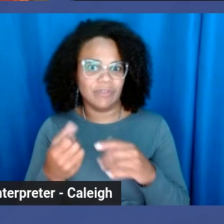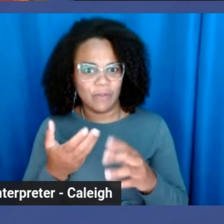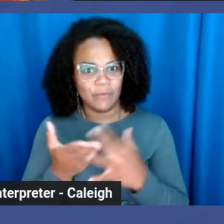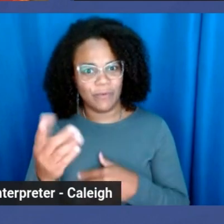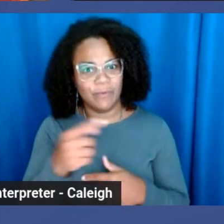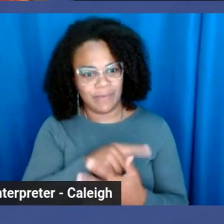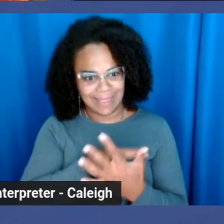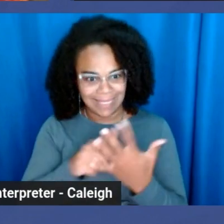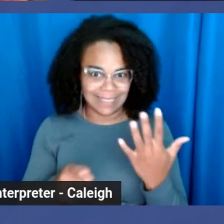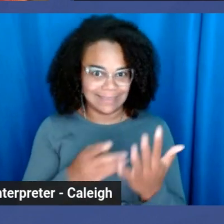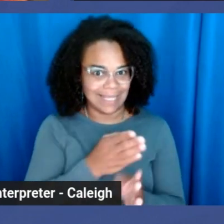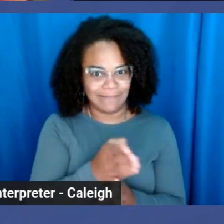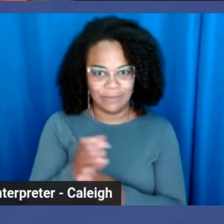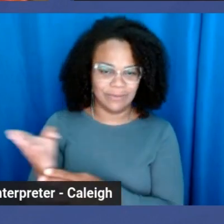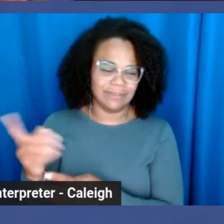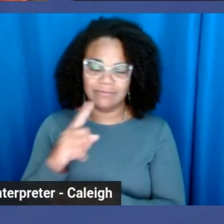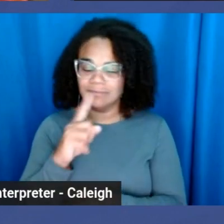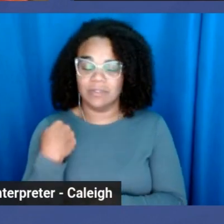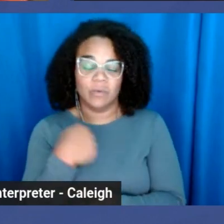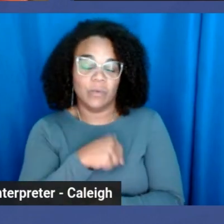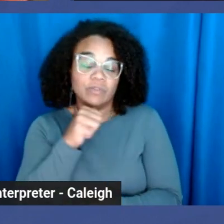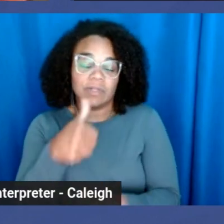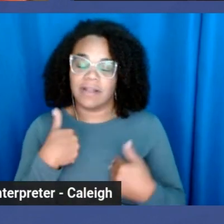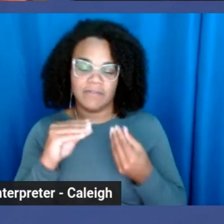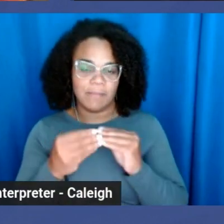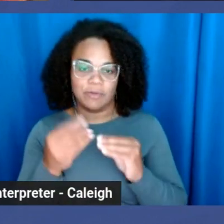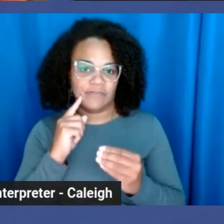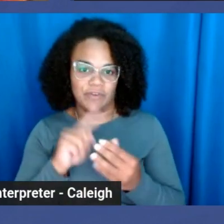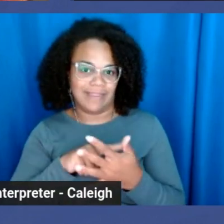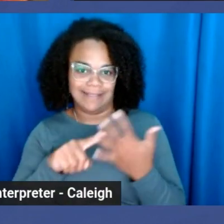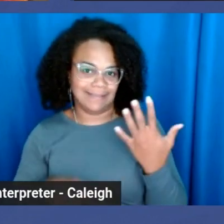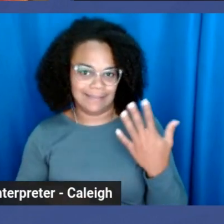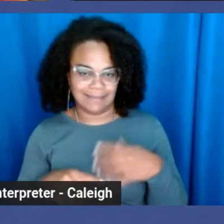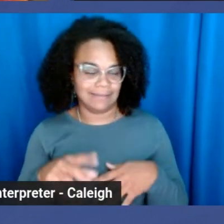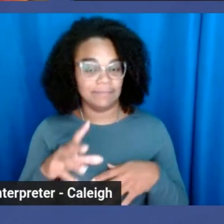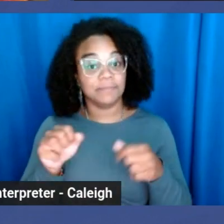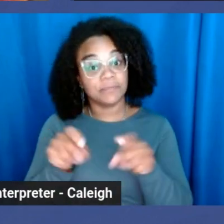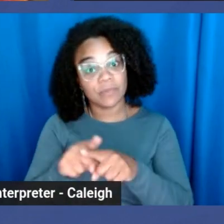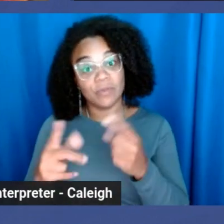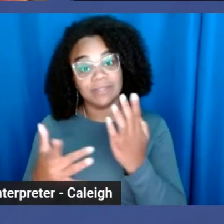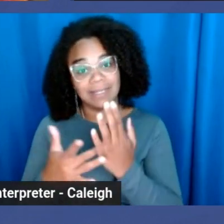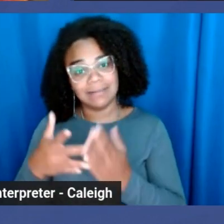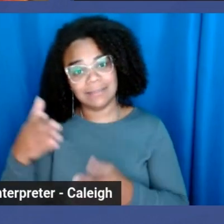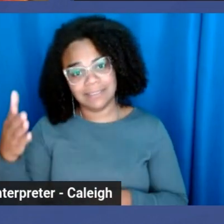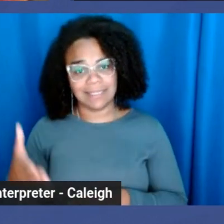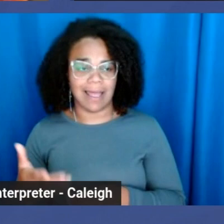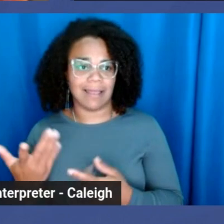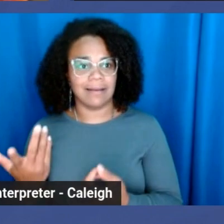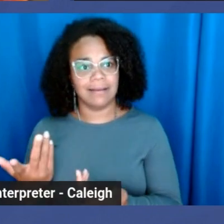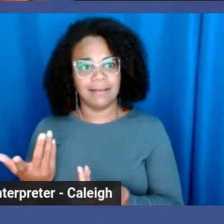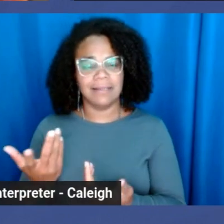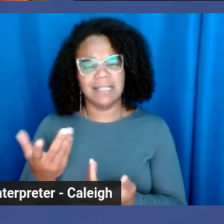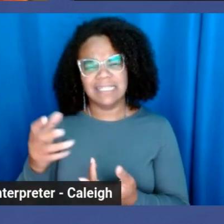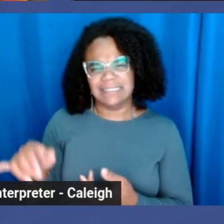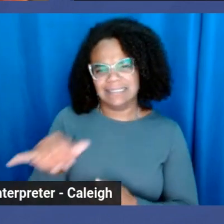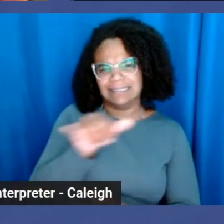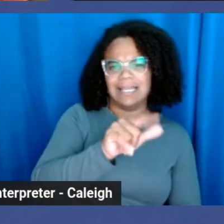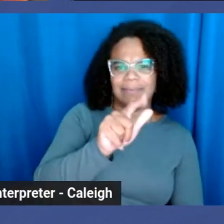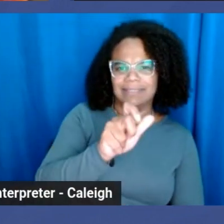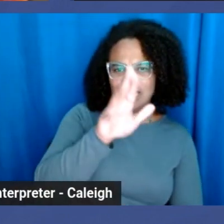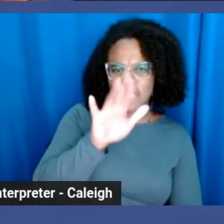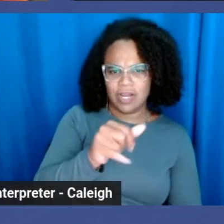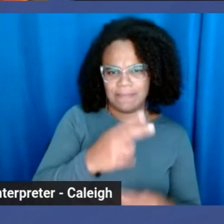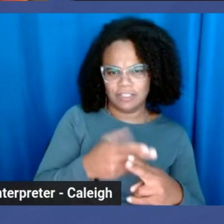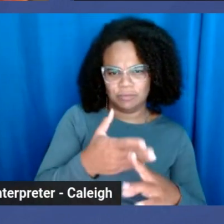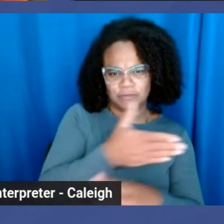numbers for. And then there's also this kind of the technology-based side of these myths. It's kind of what Larry was speaking to before, that one,